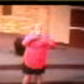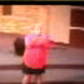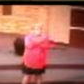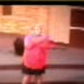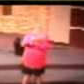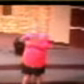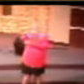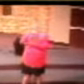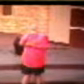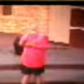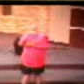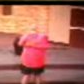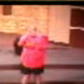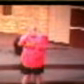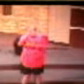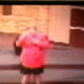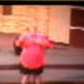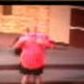boundary.